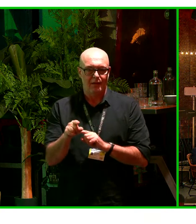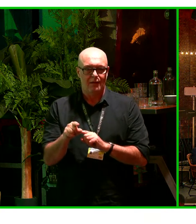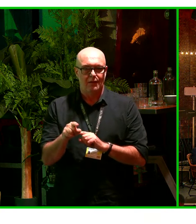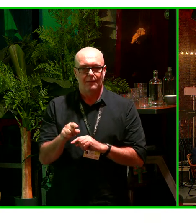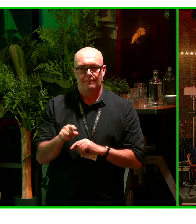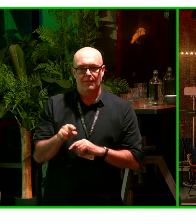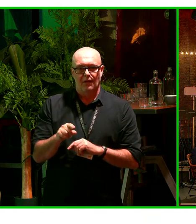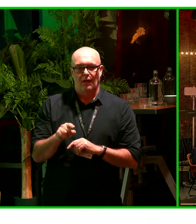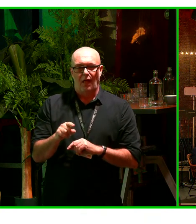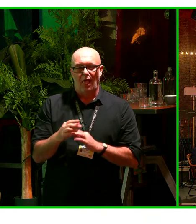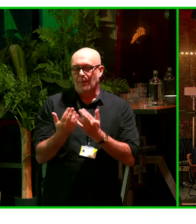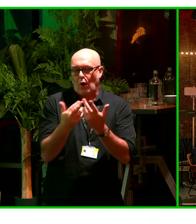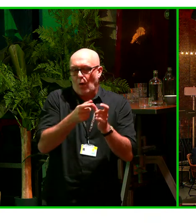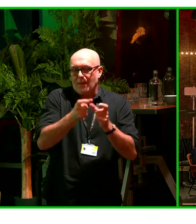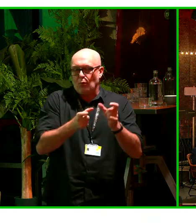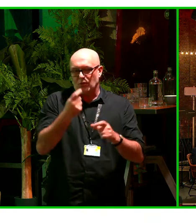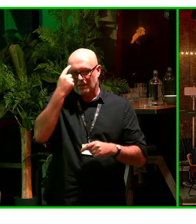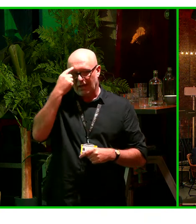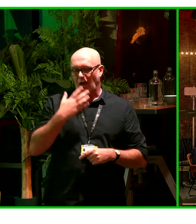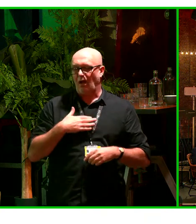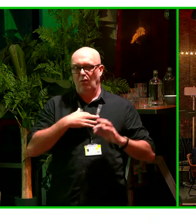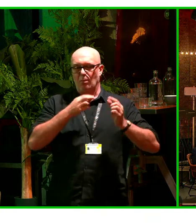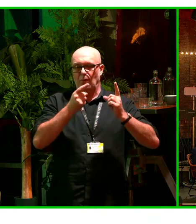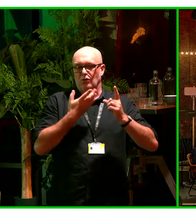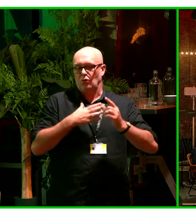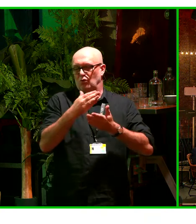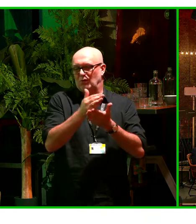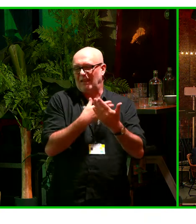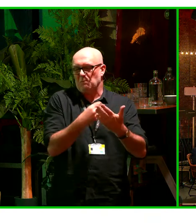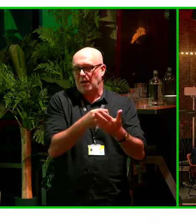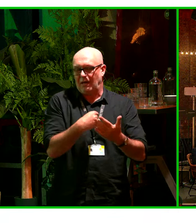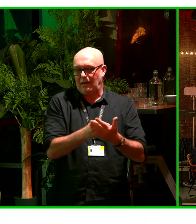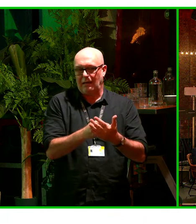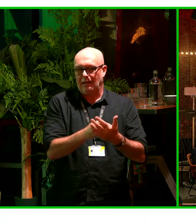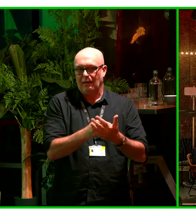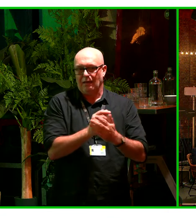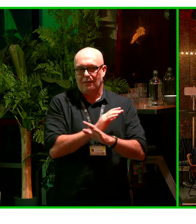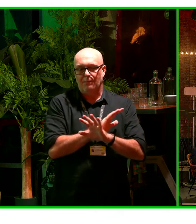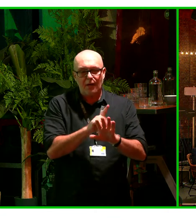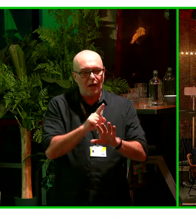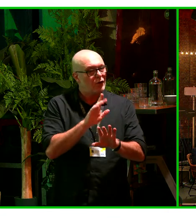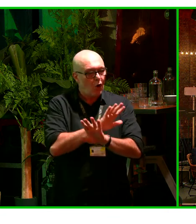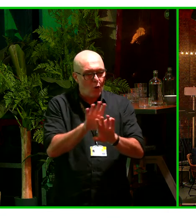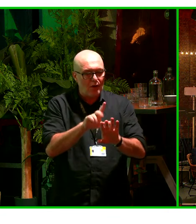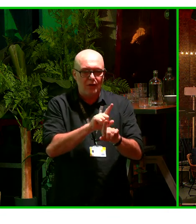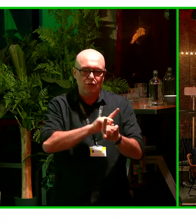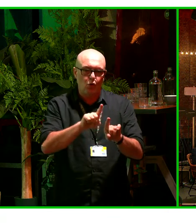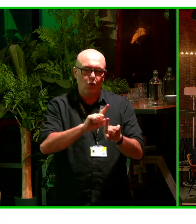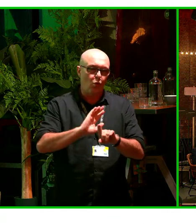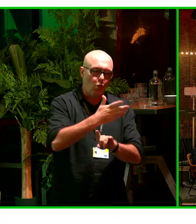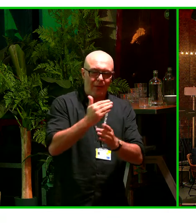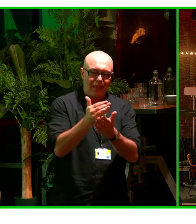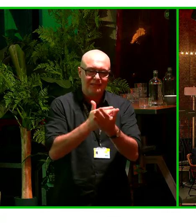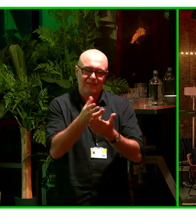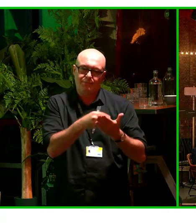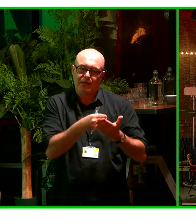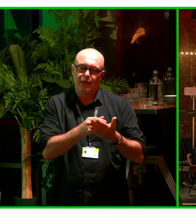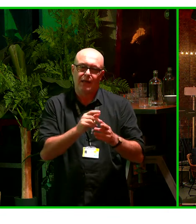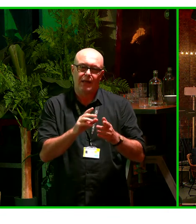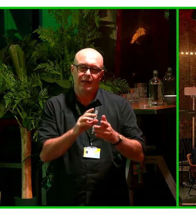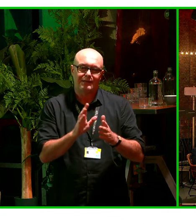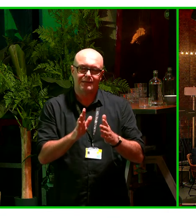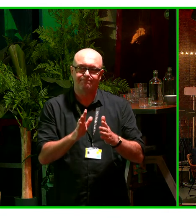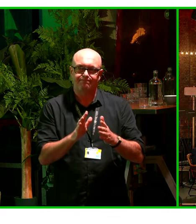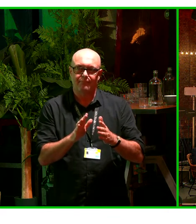is saving money, we're saving money on the energy bill, to more of a, we're actually doing something for the environment. So thinking a bit more like you do at home at